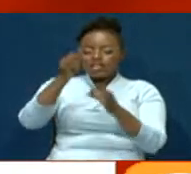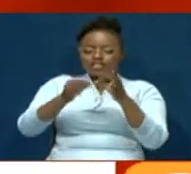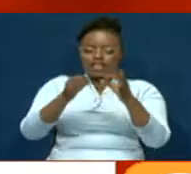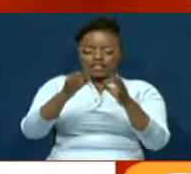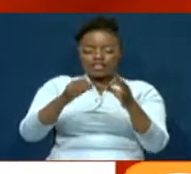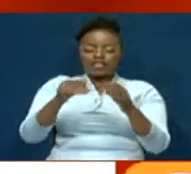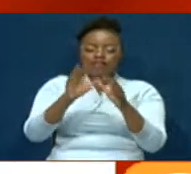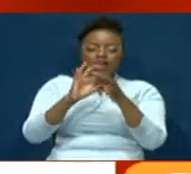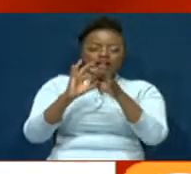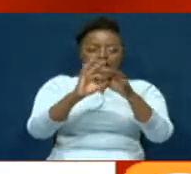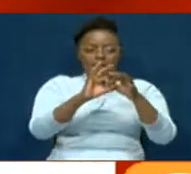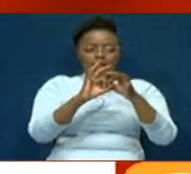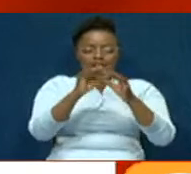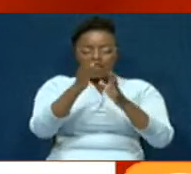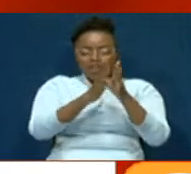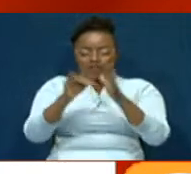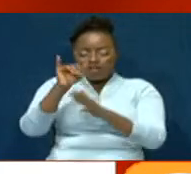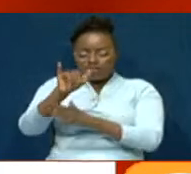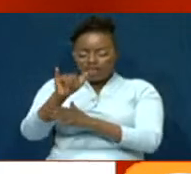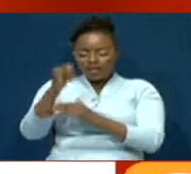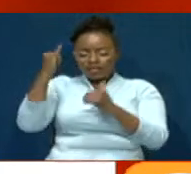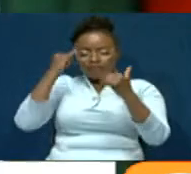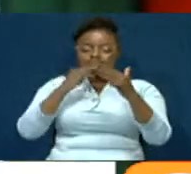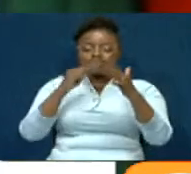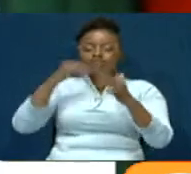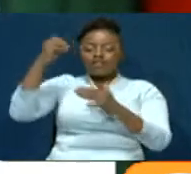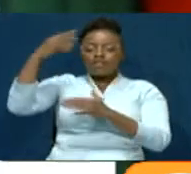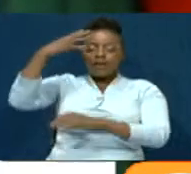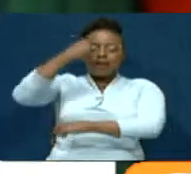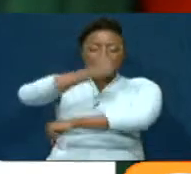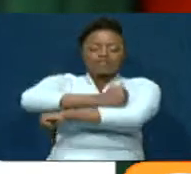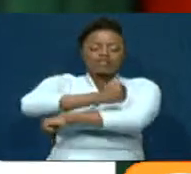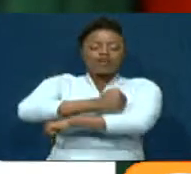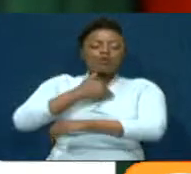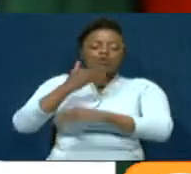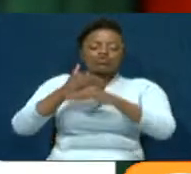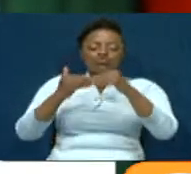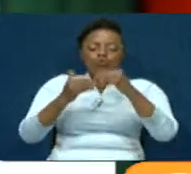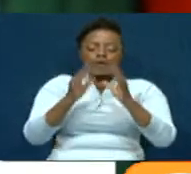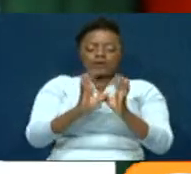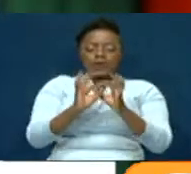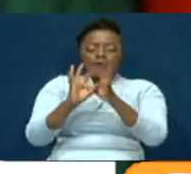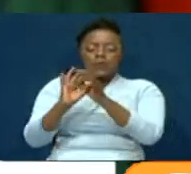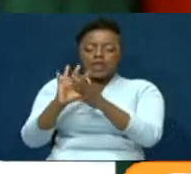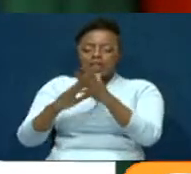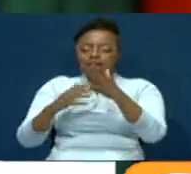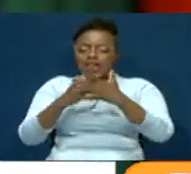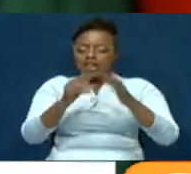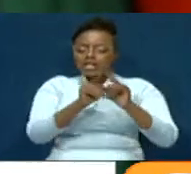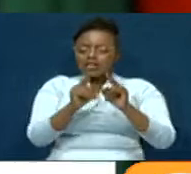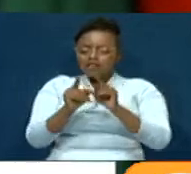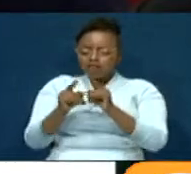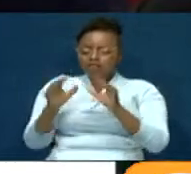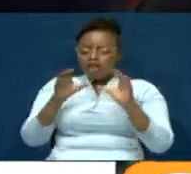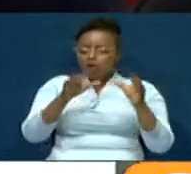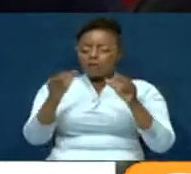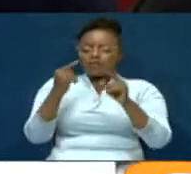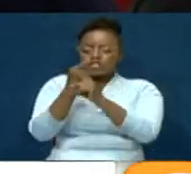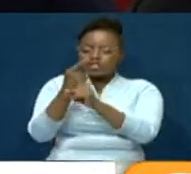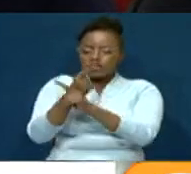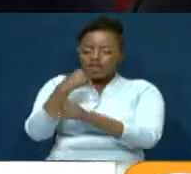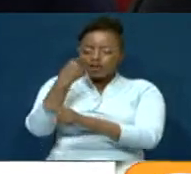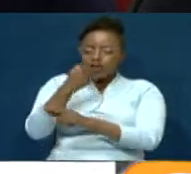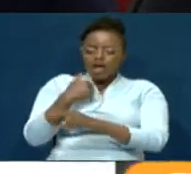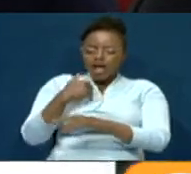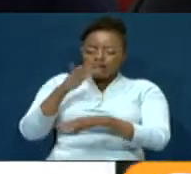Alliance, the organizer of the initiative, says the summer school seeks to build new bridges, bringing the voices of frontline communities who bear